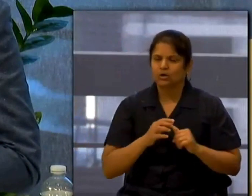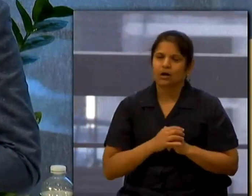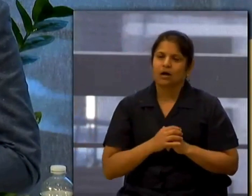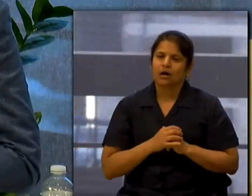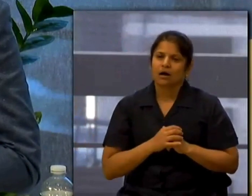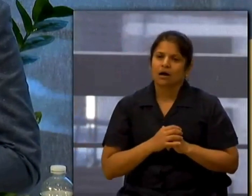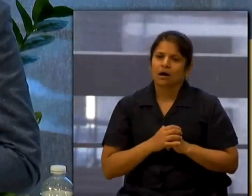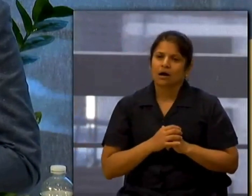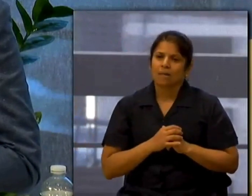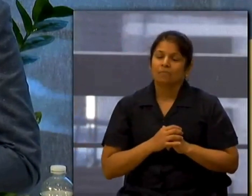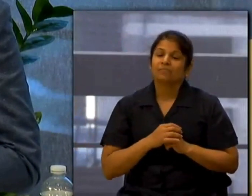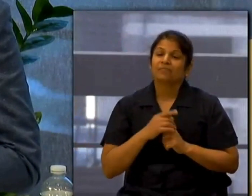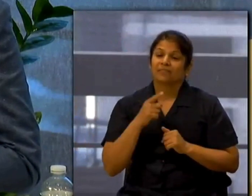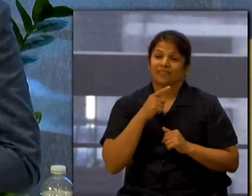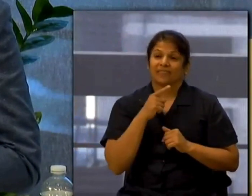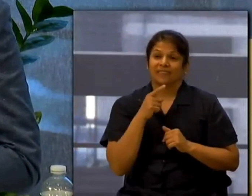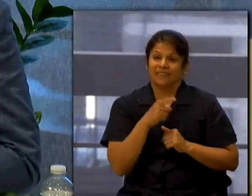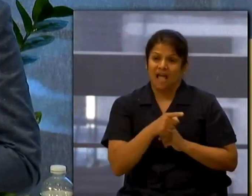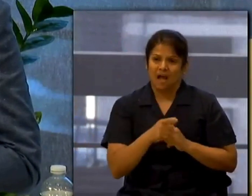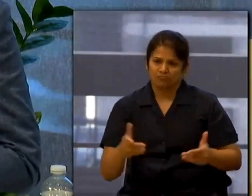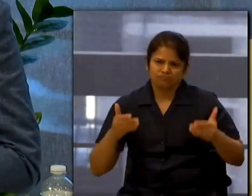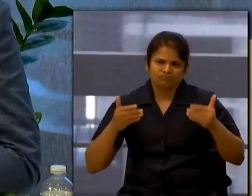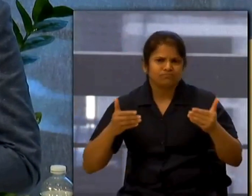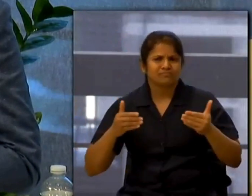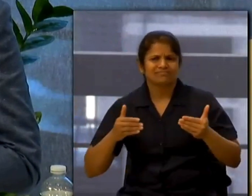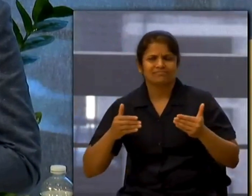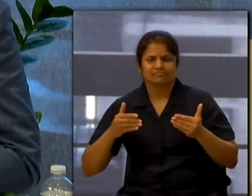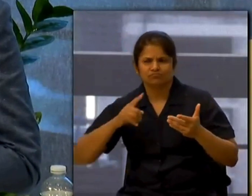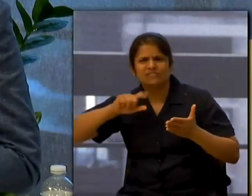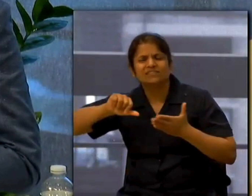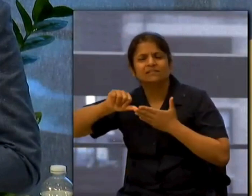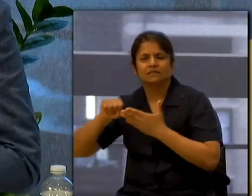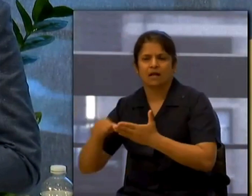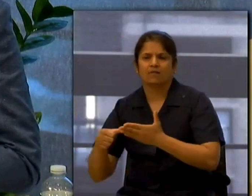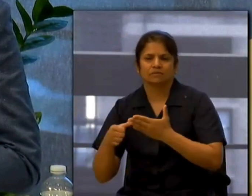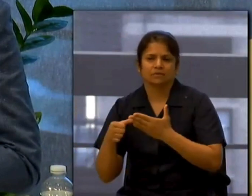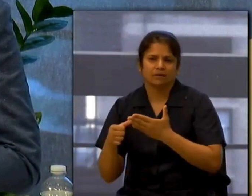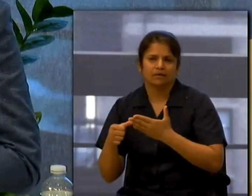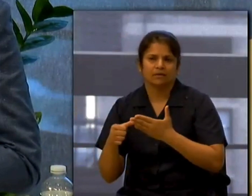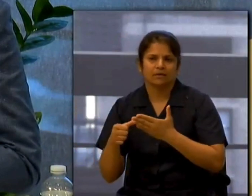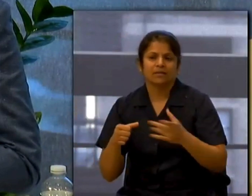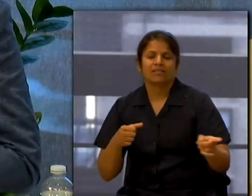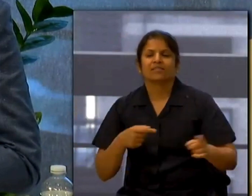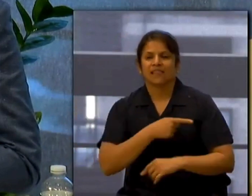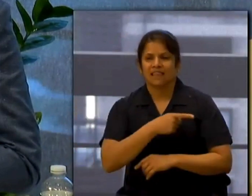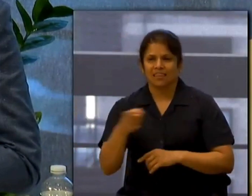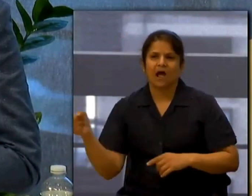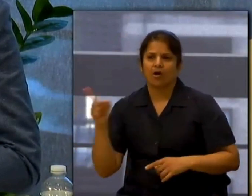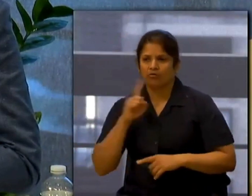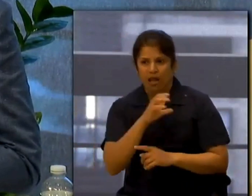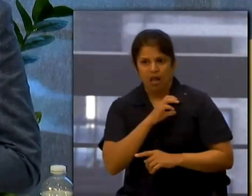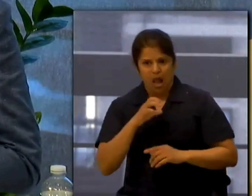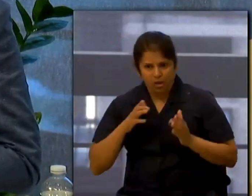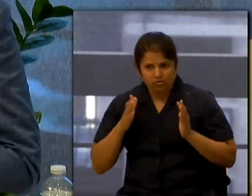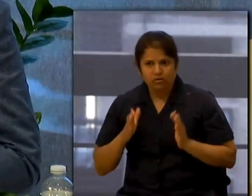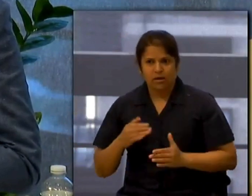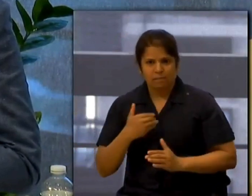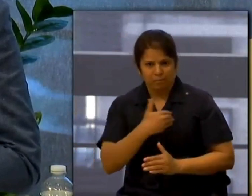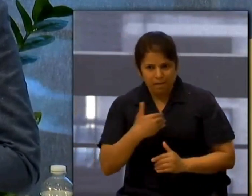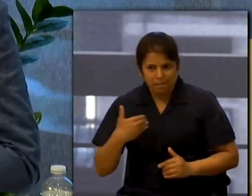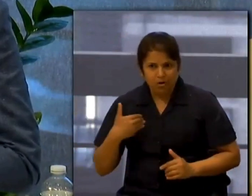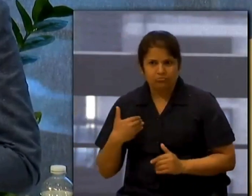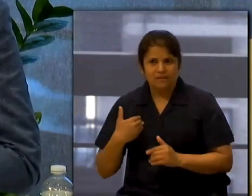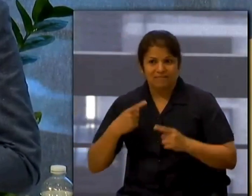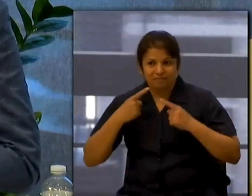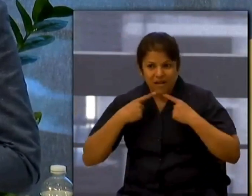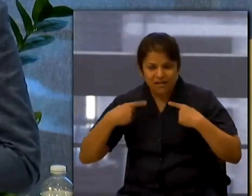spotlighted the fact that they are effective members of Congress in the highest institution of